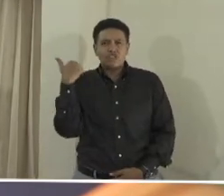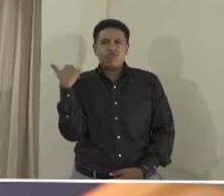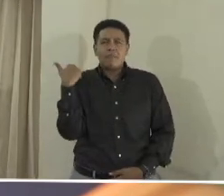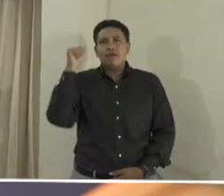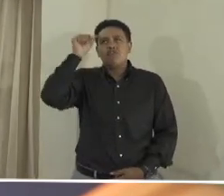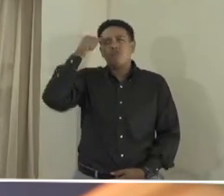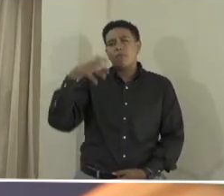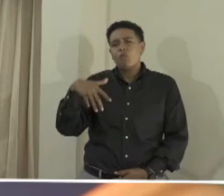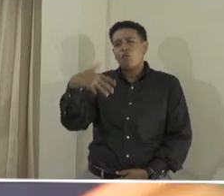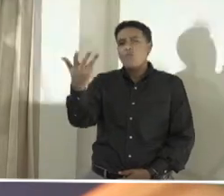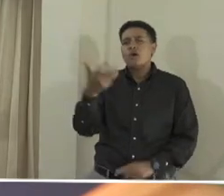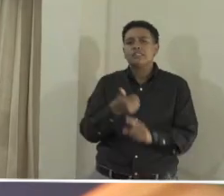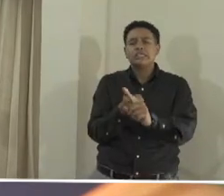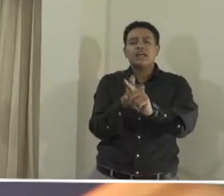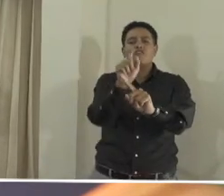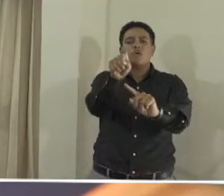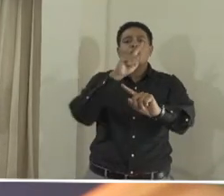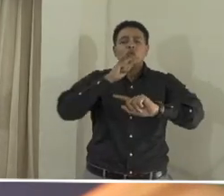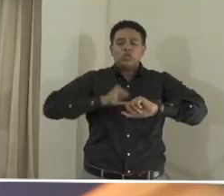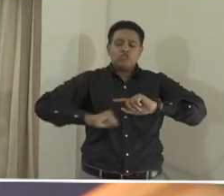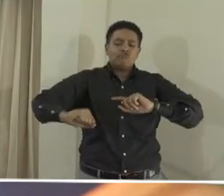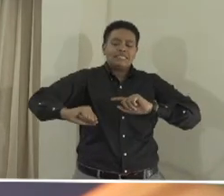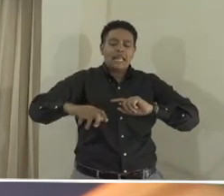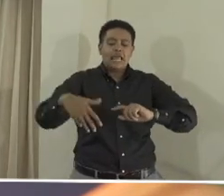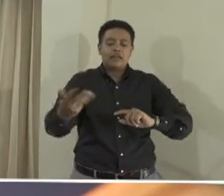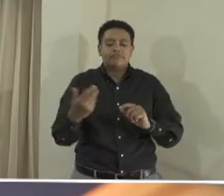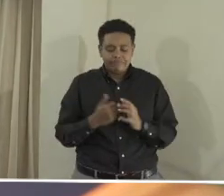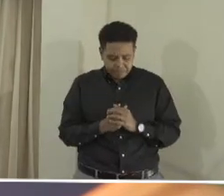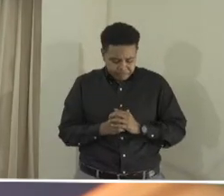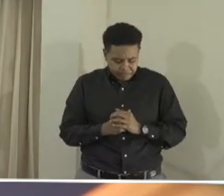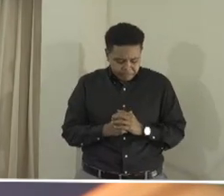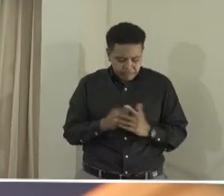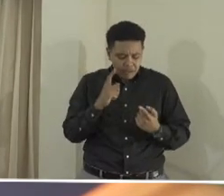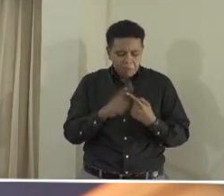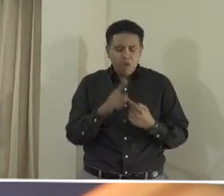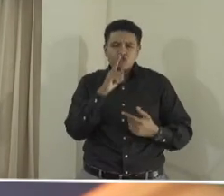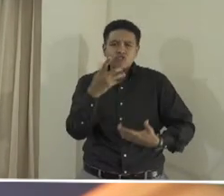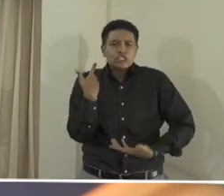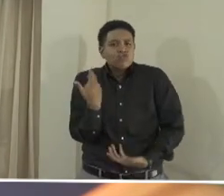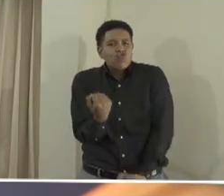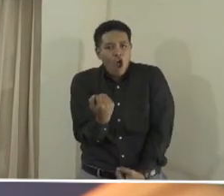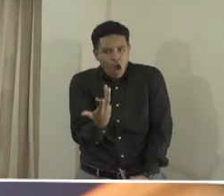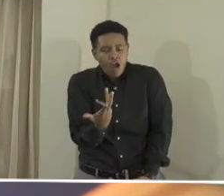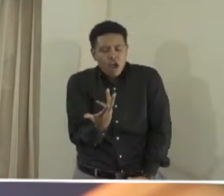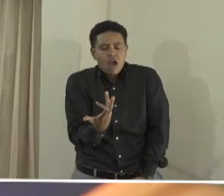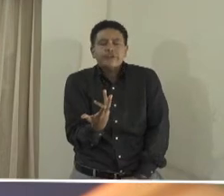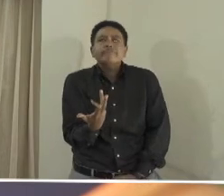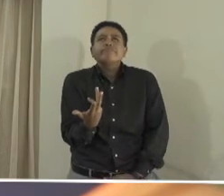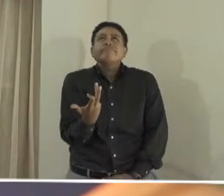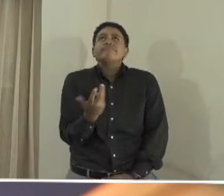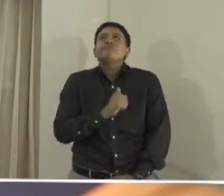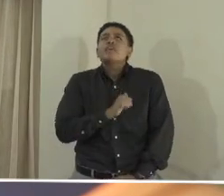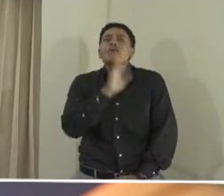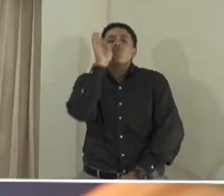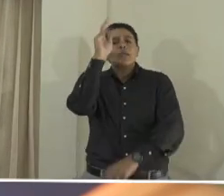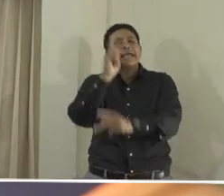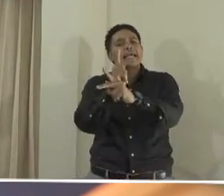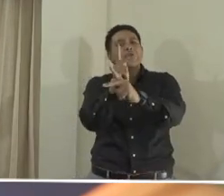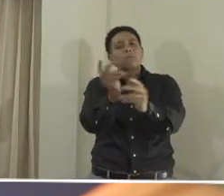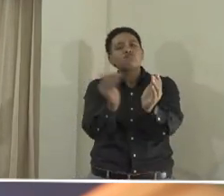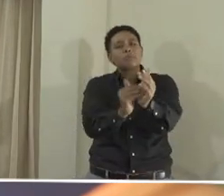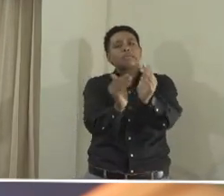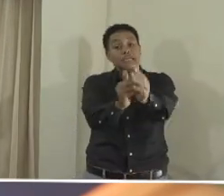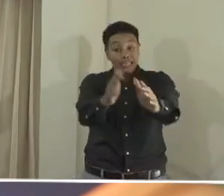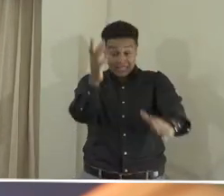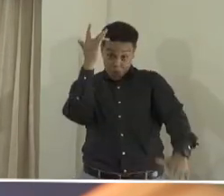reminded to be resilient and strong. And I will keep repeating